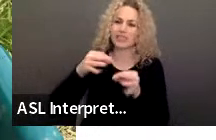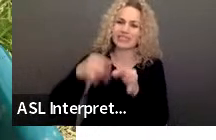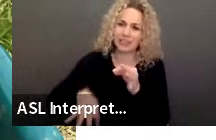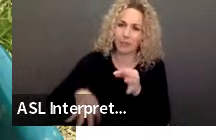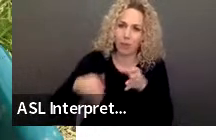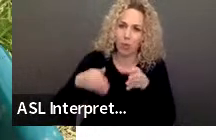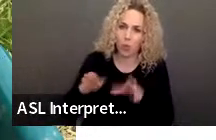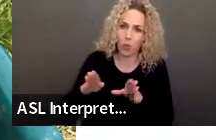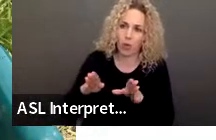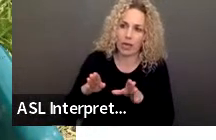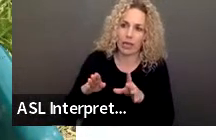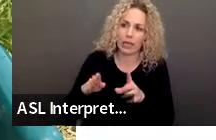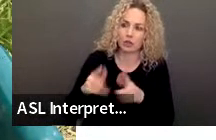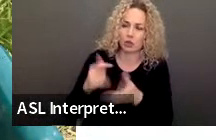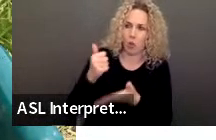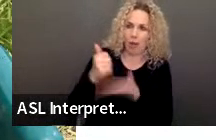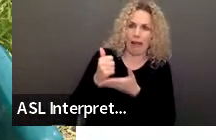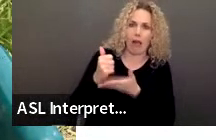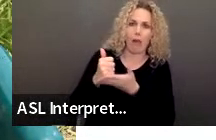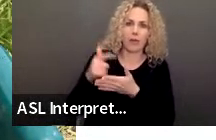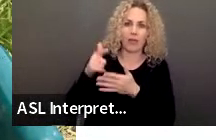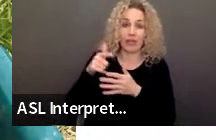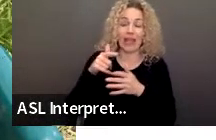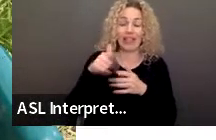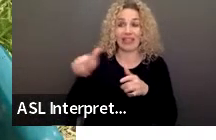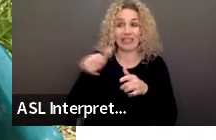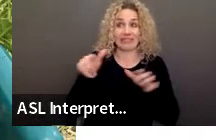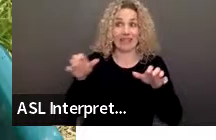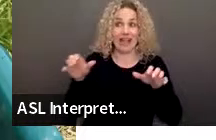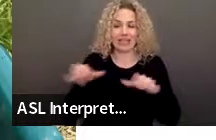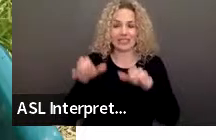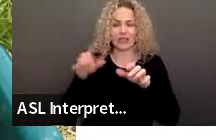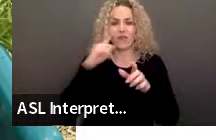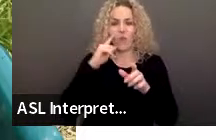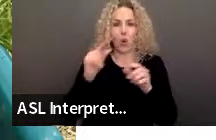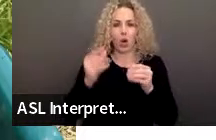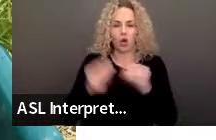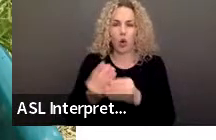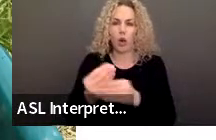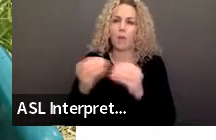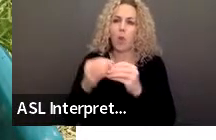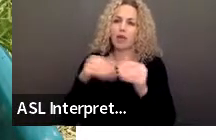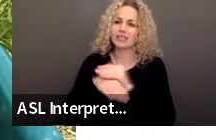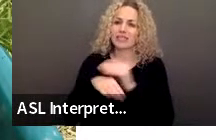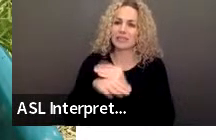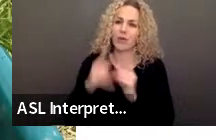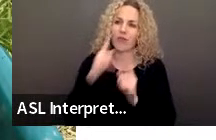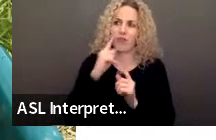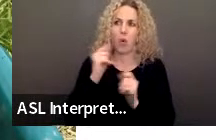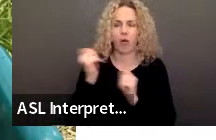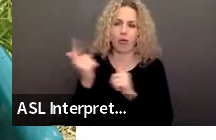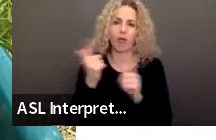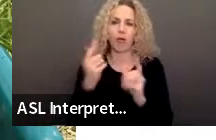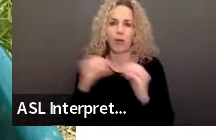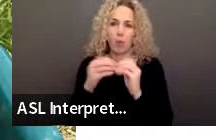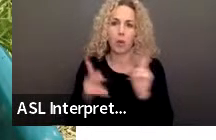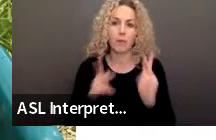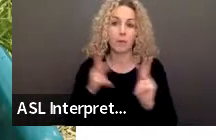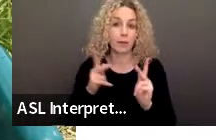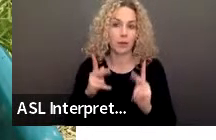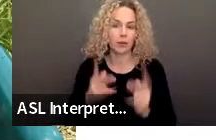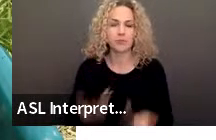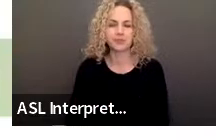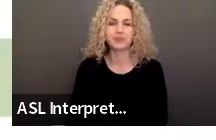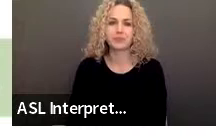of ways to make this activity of gardening more accessible to more people. Next slide,